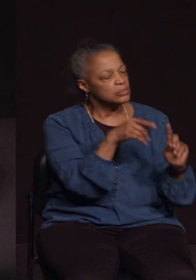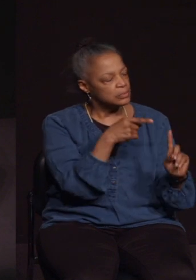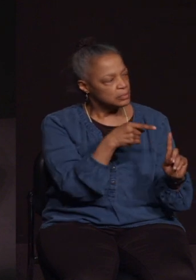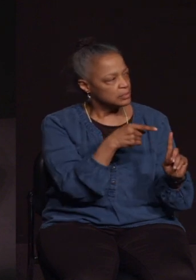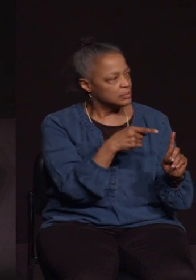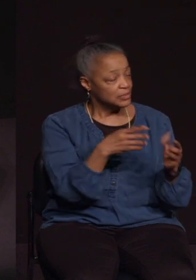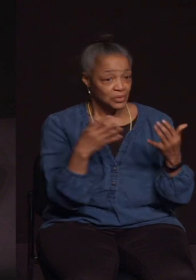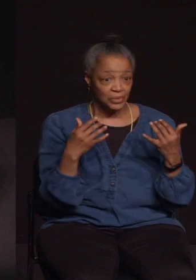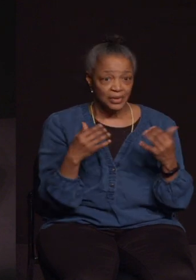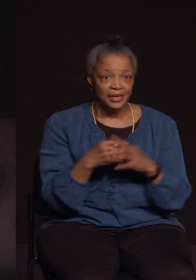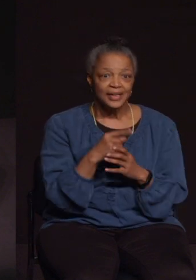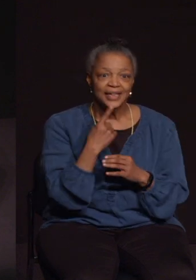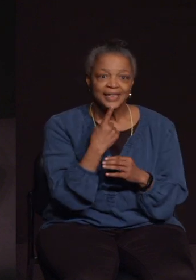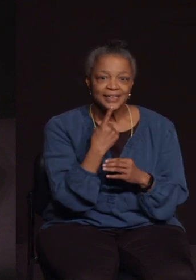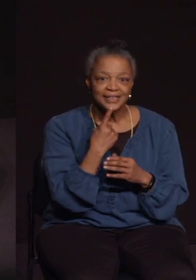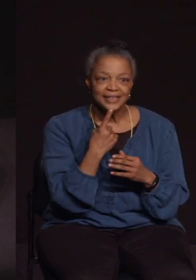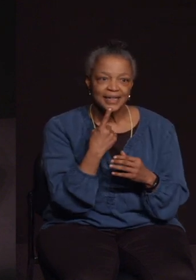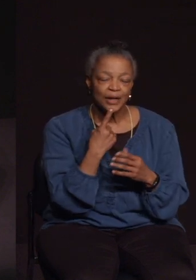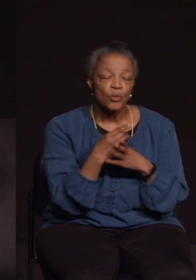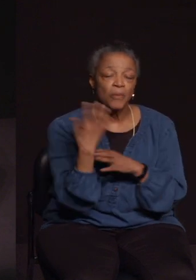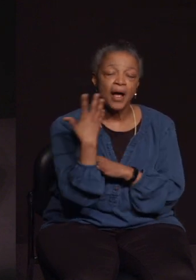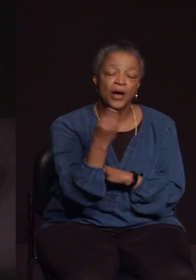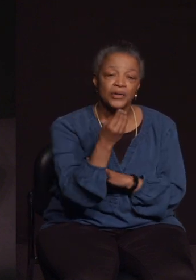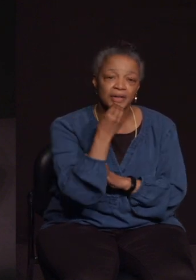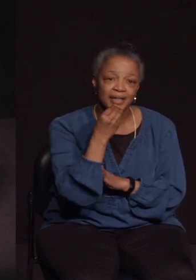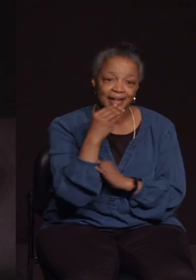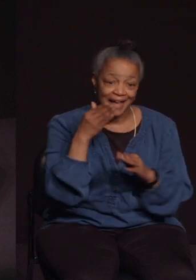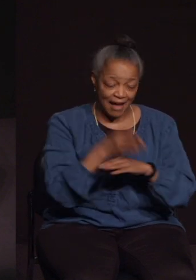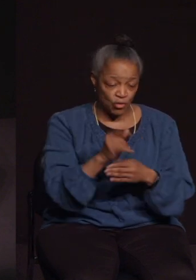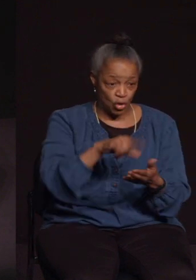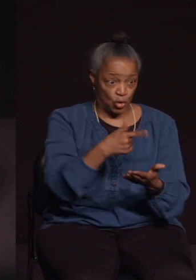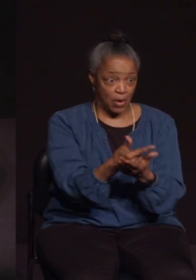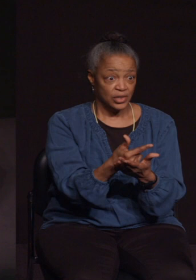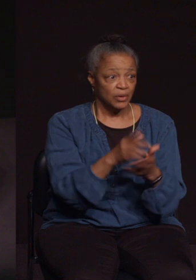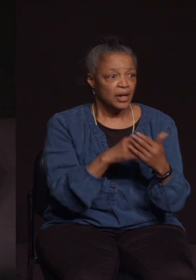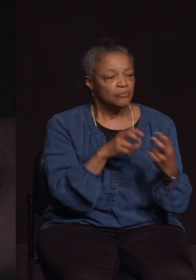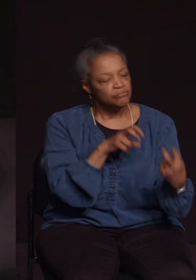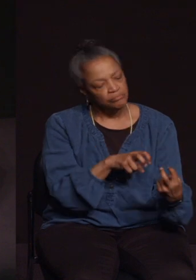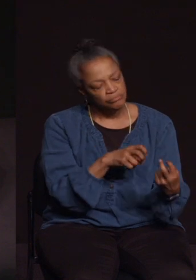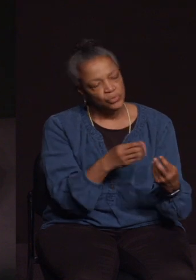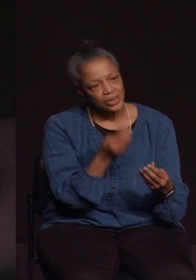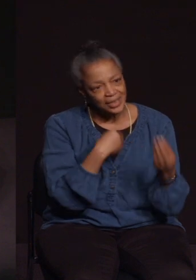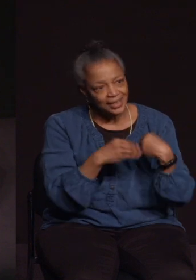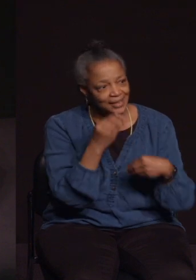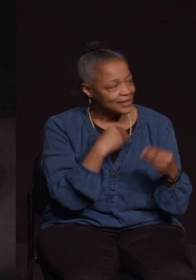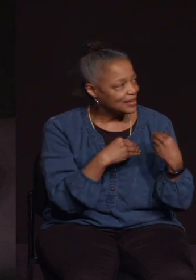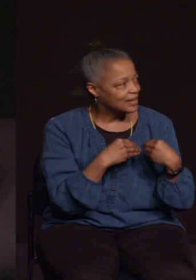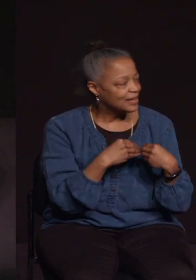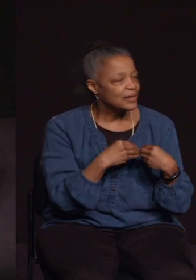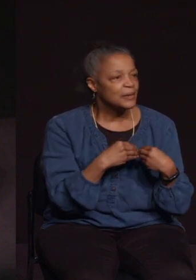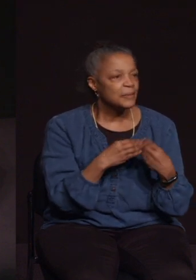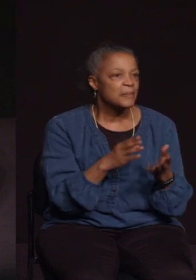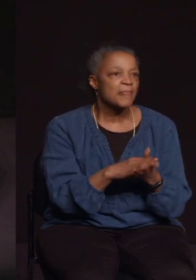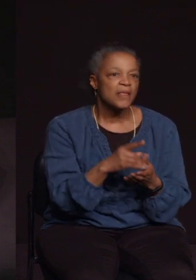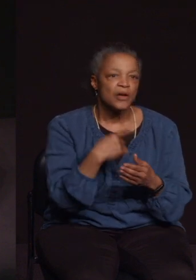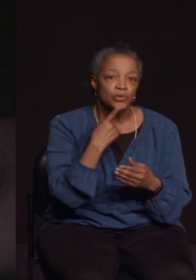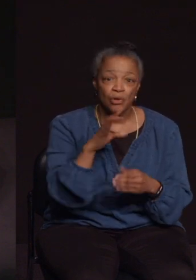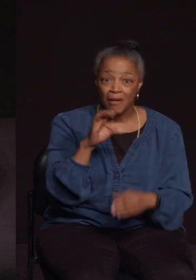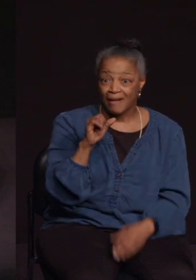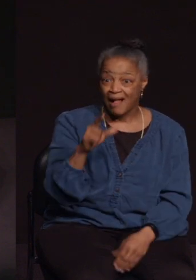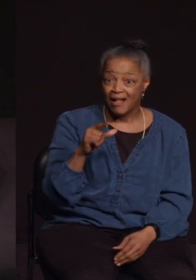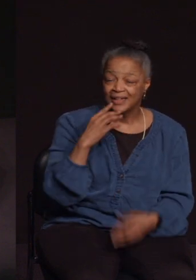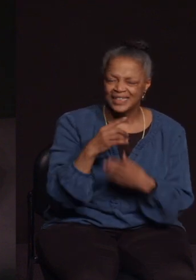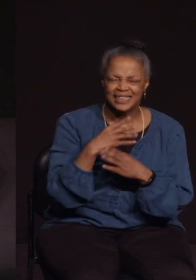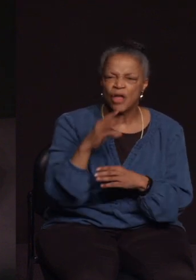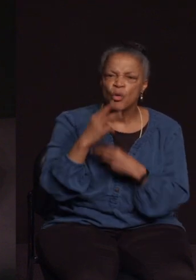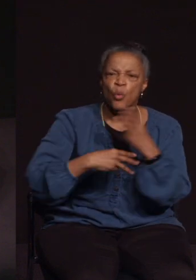the day he said that we were out to eat after he graduated, and I went to the restaurant and he told Cal that the world was going to know his name